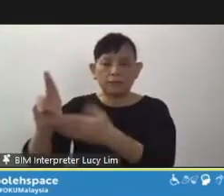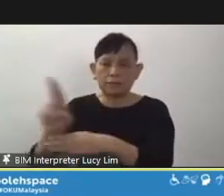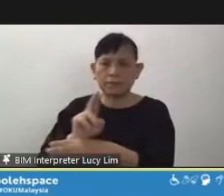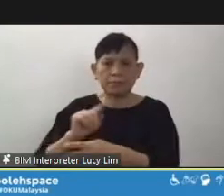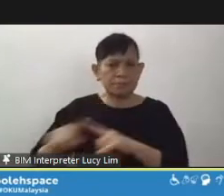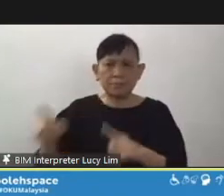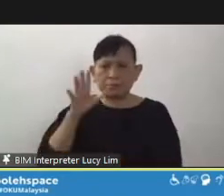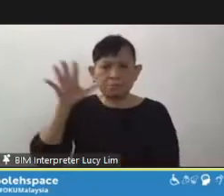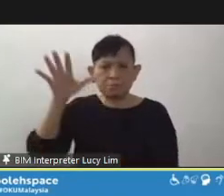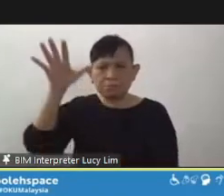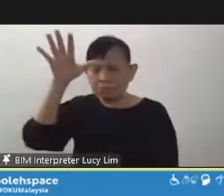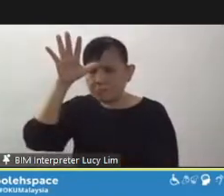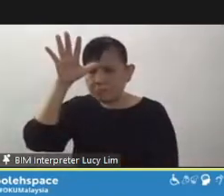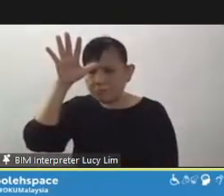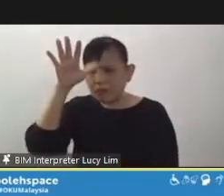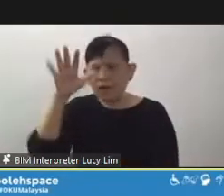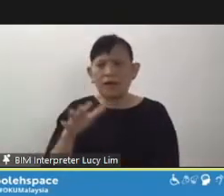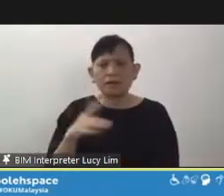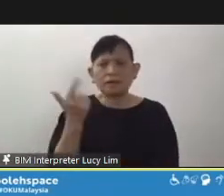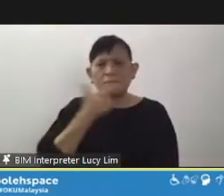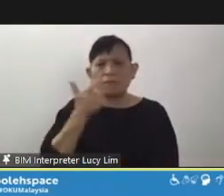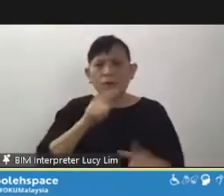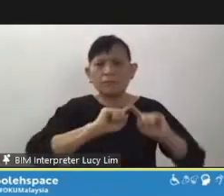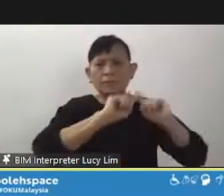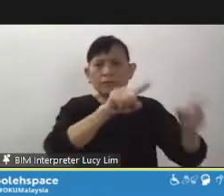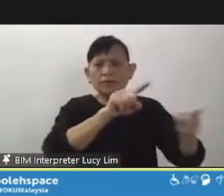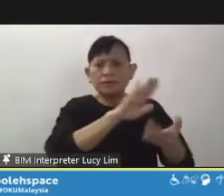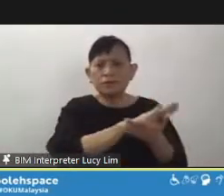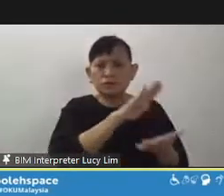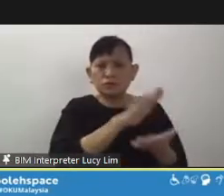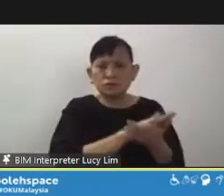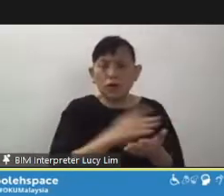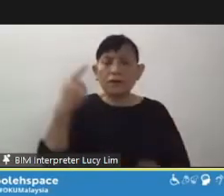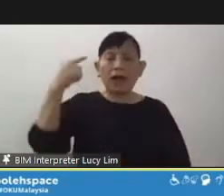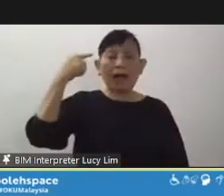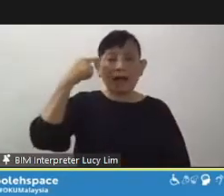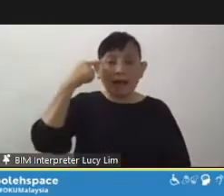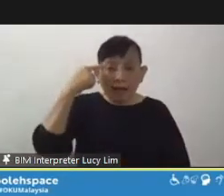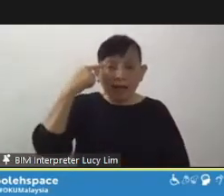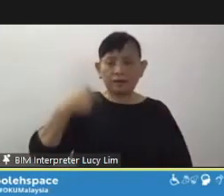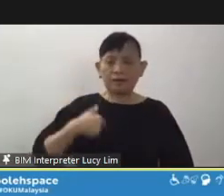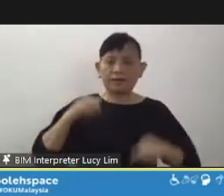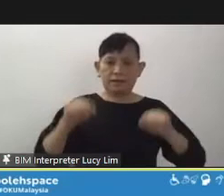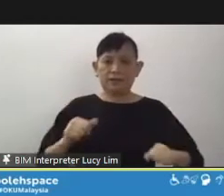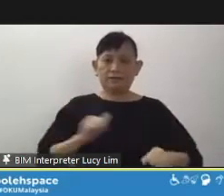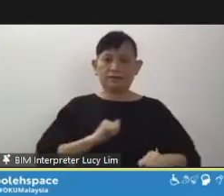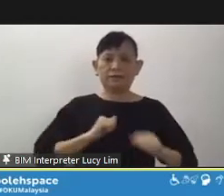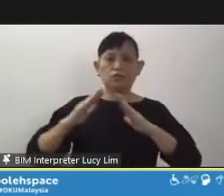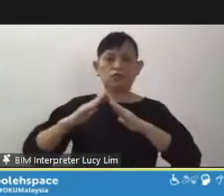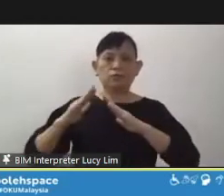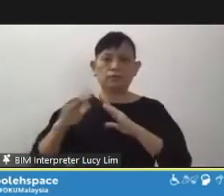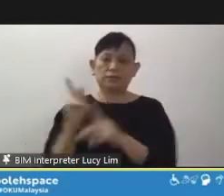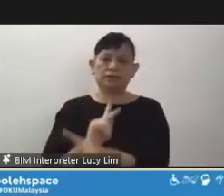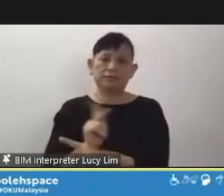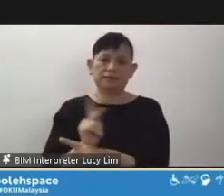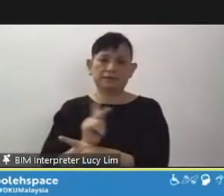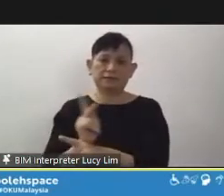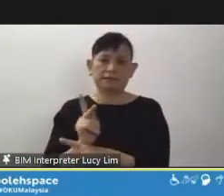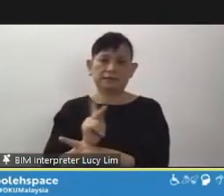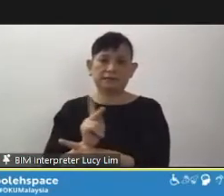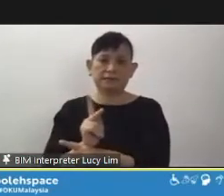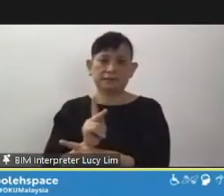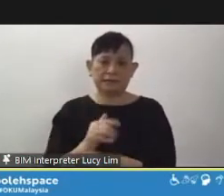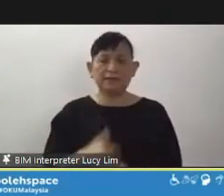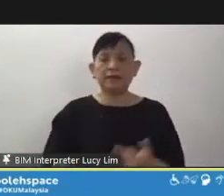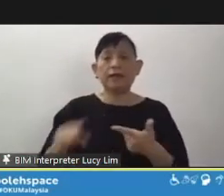to send their children to school because they think that they can take care of their children. Okay, next in the